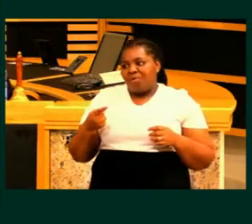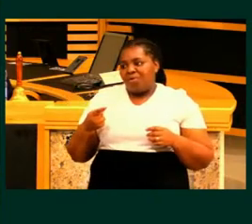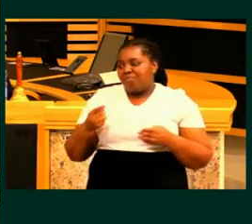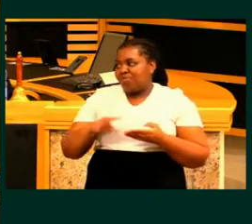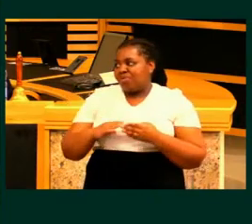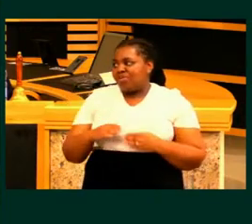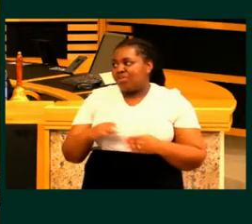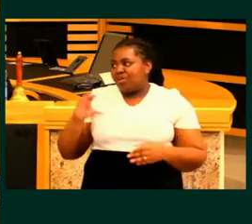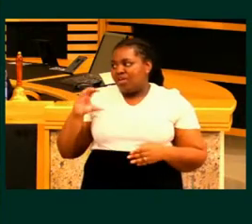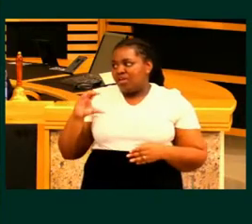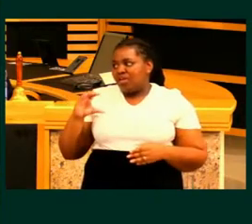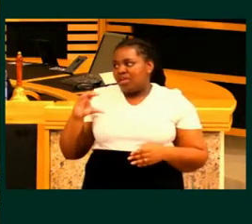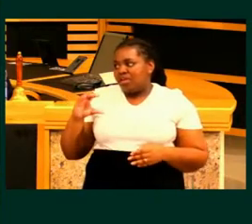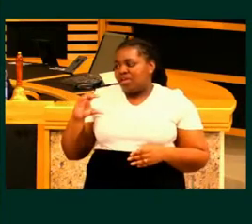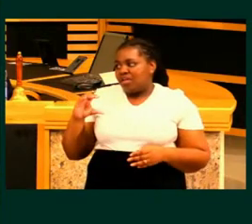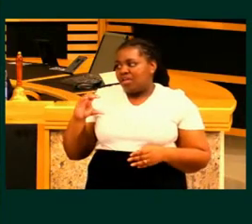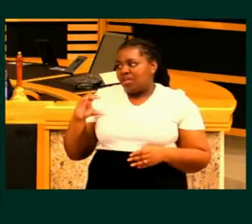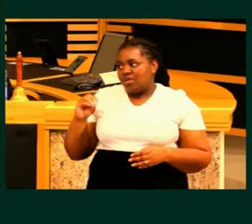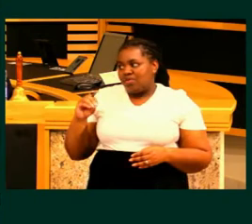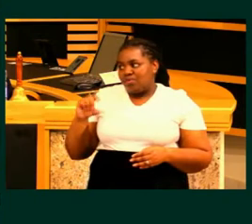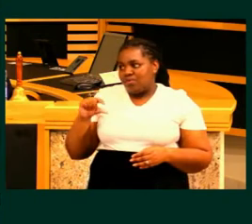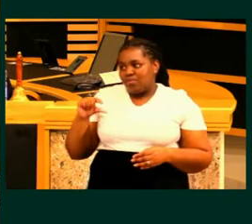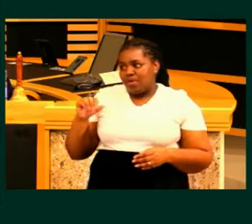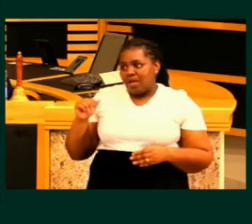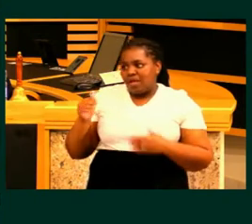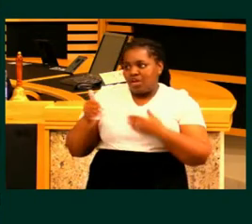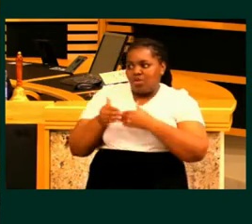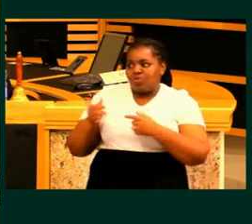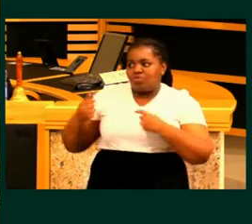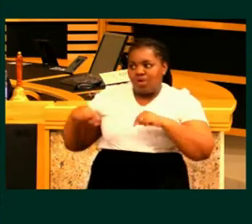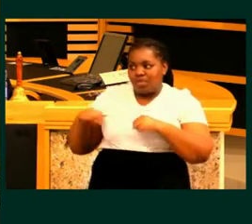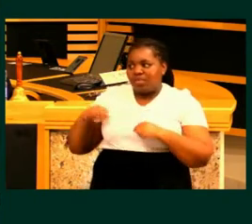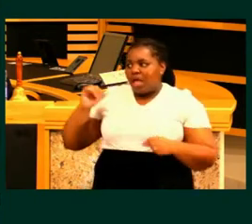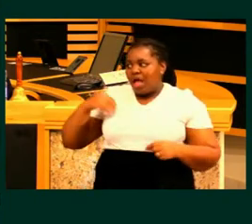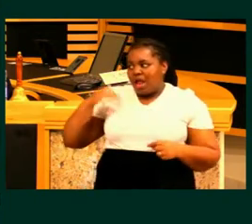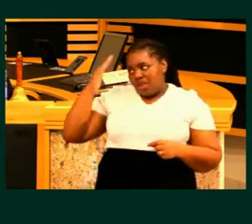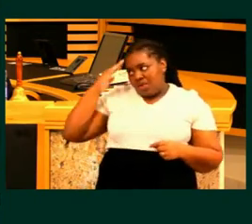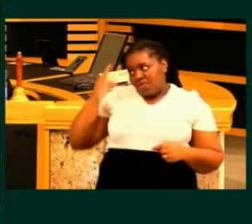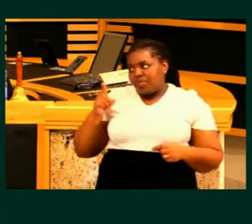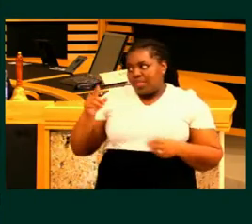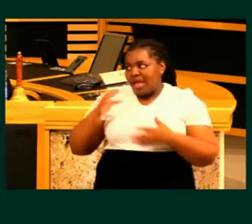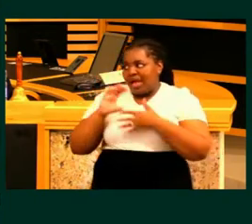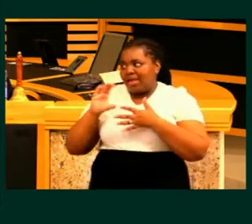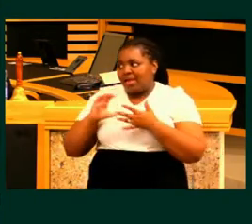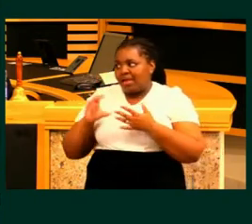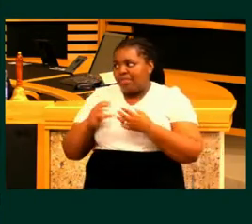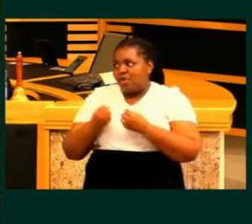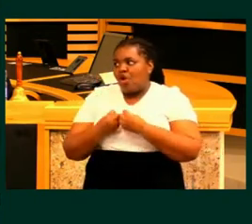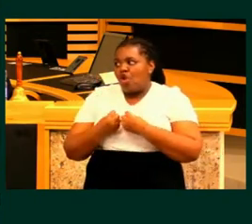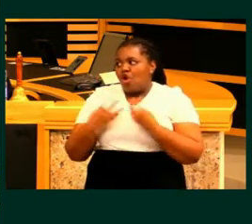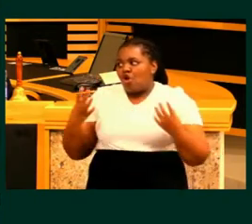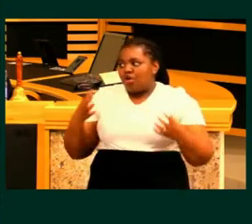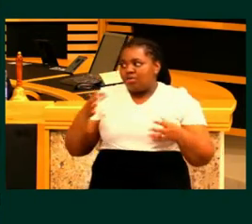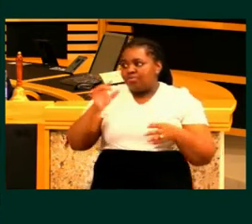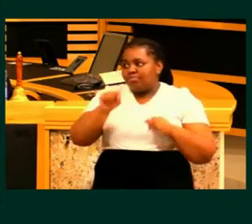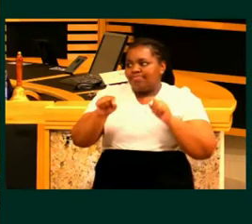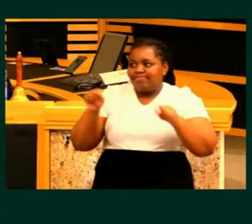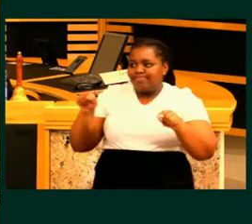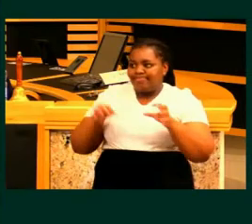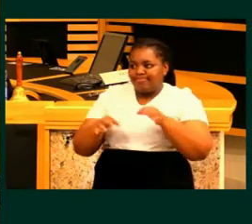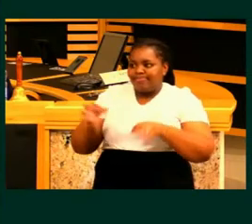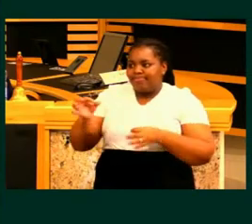question next door and I know that is characterized by many bols it's one of the